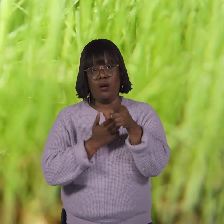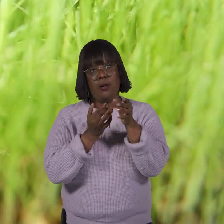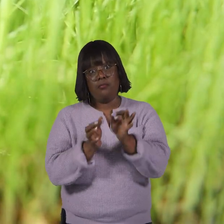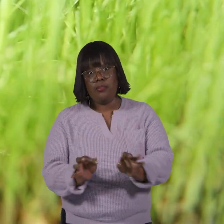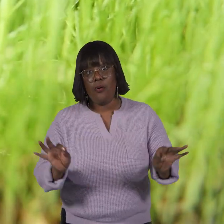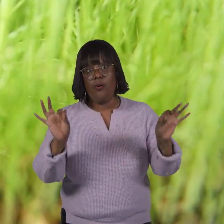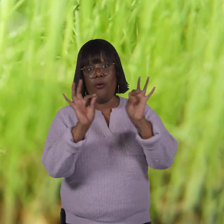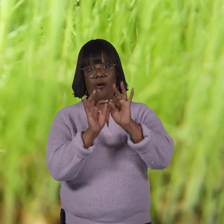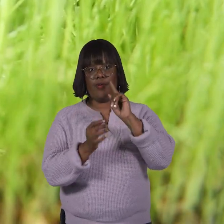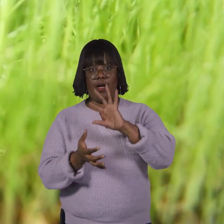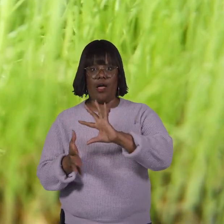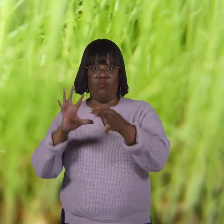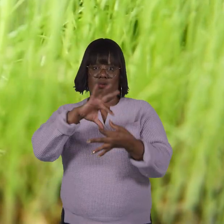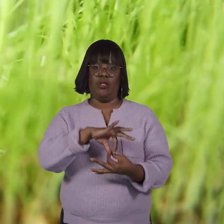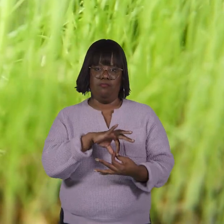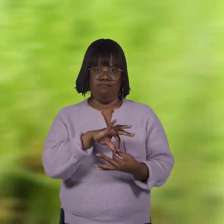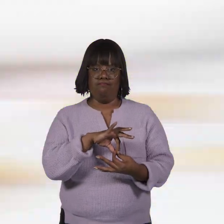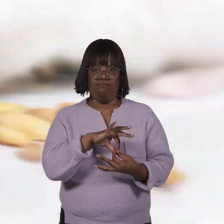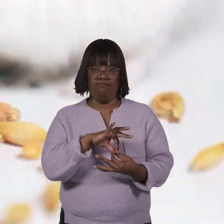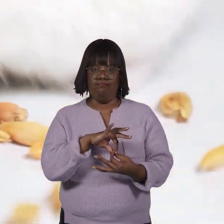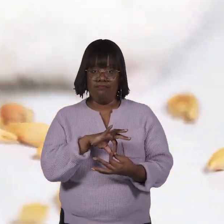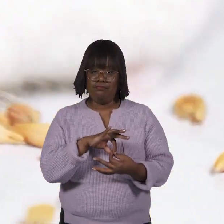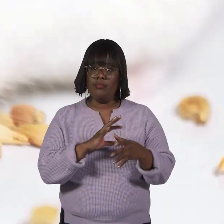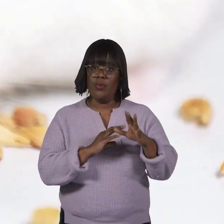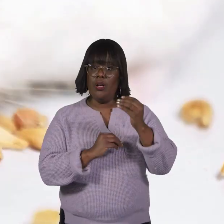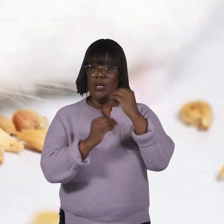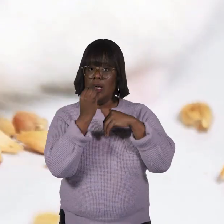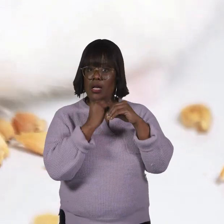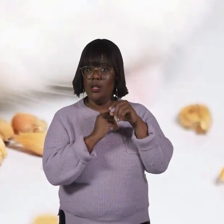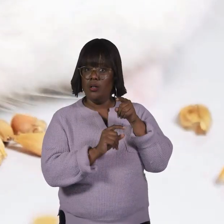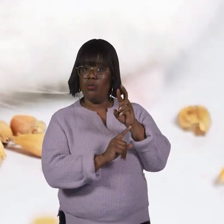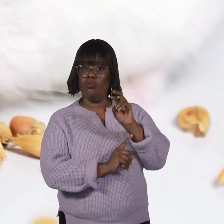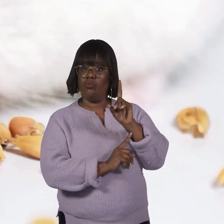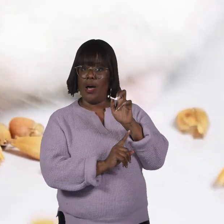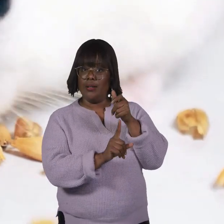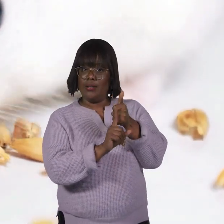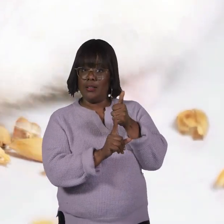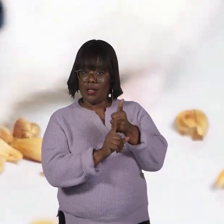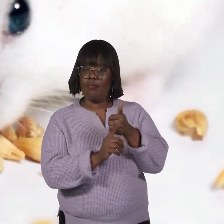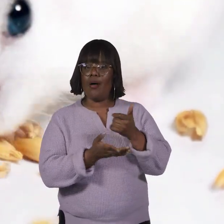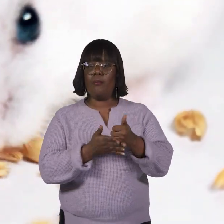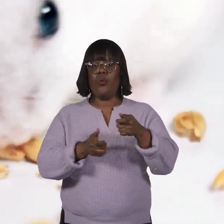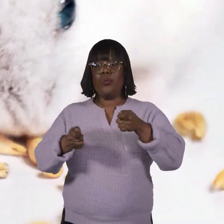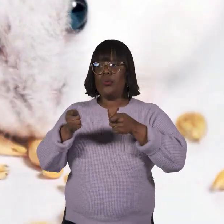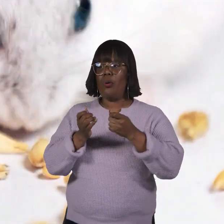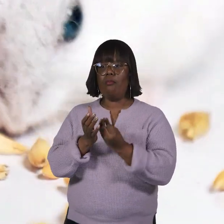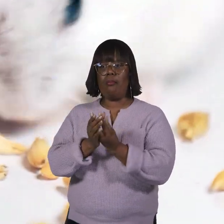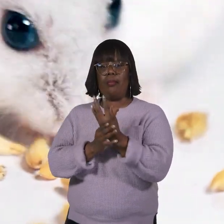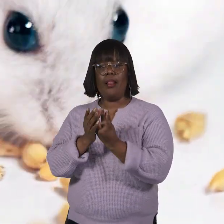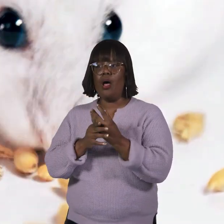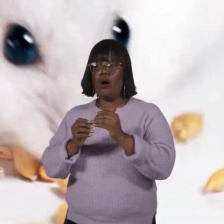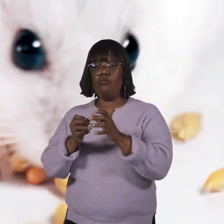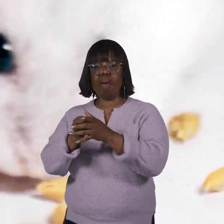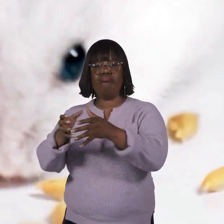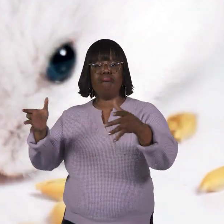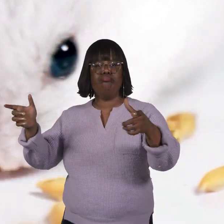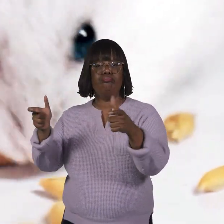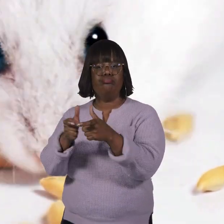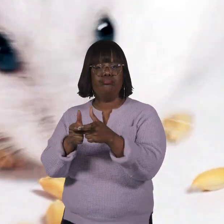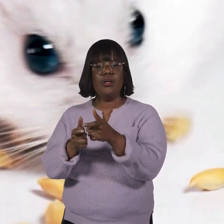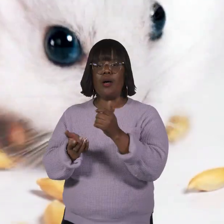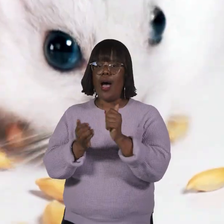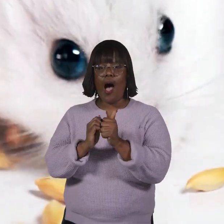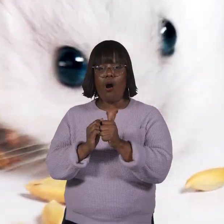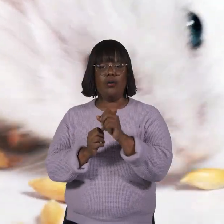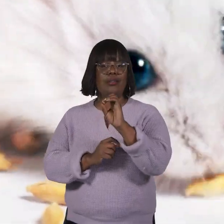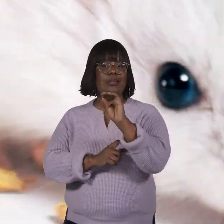a significant role in their ecosystems as seed-eating rodents they help control plant populations by dispersing